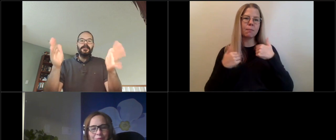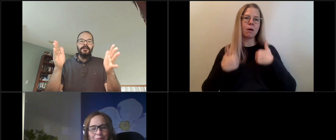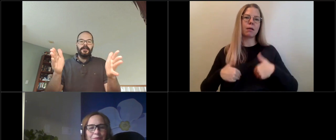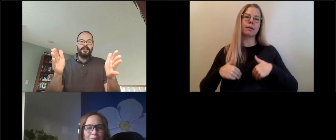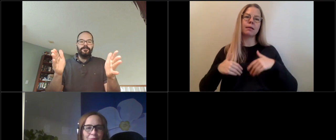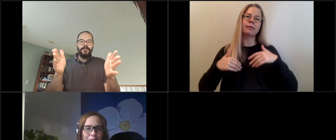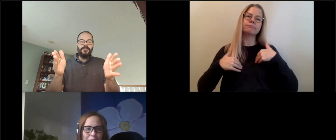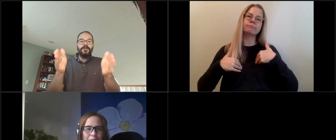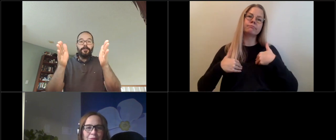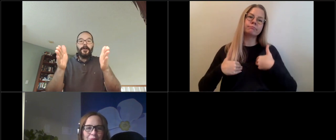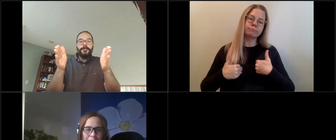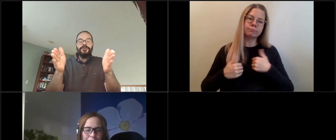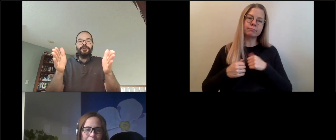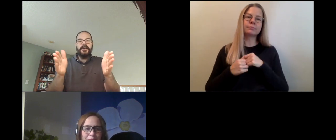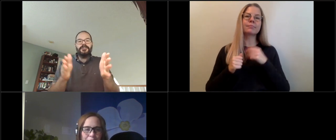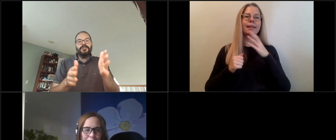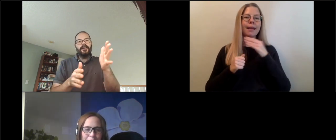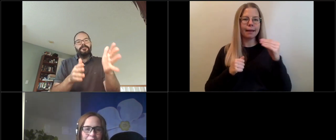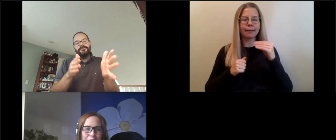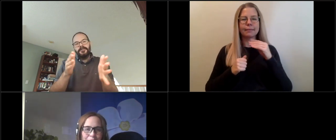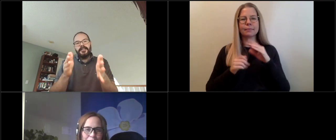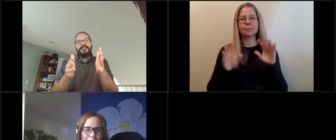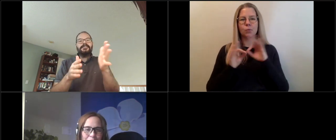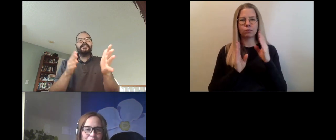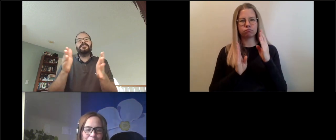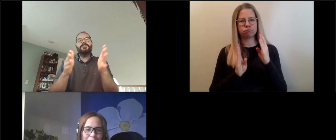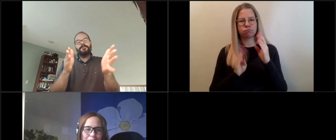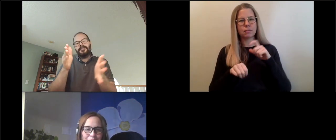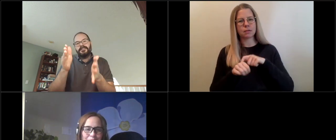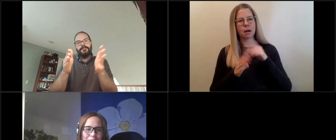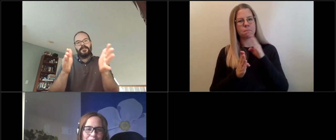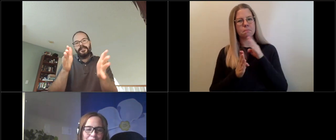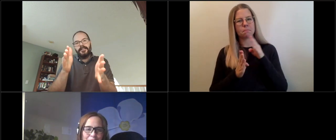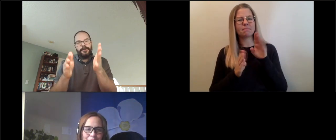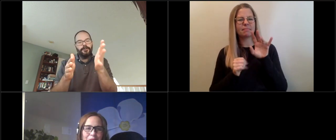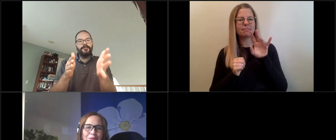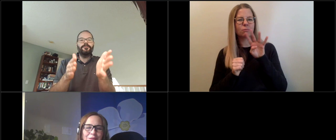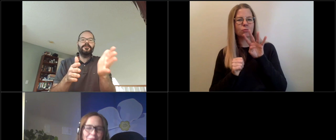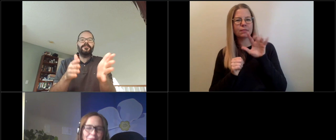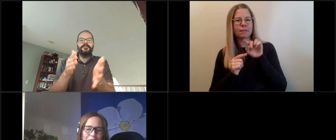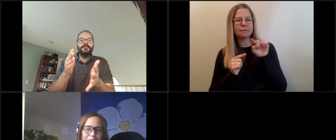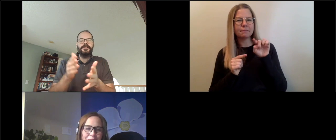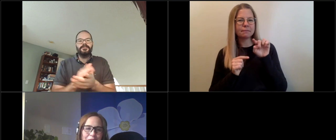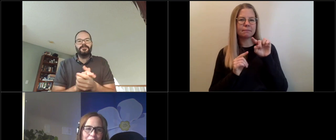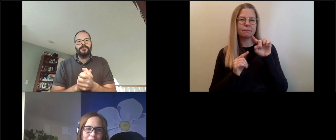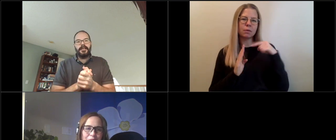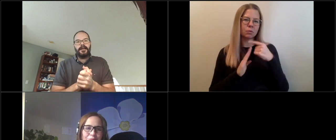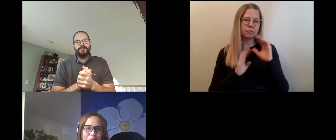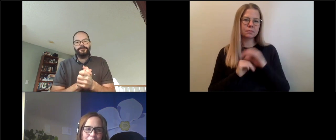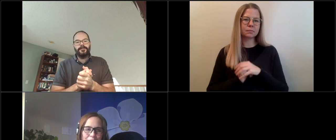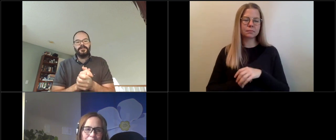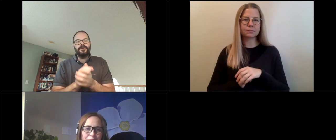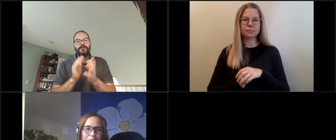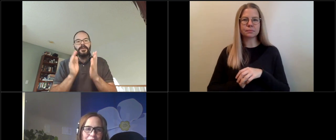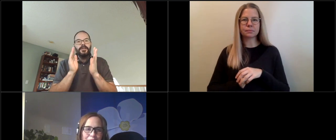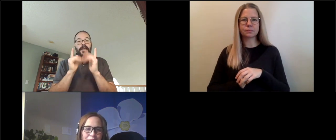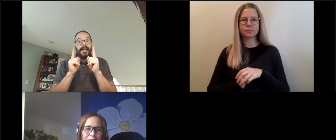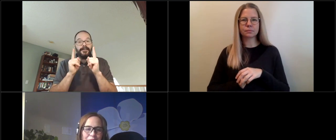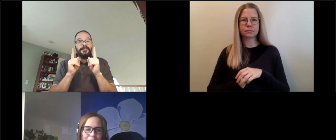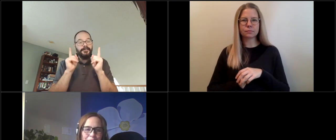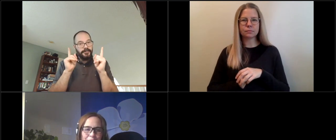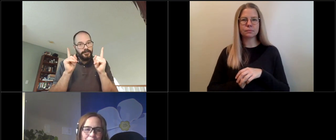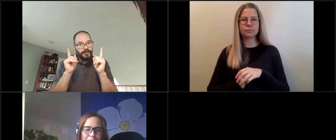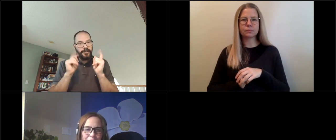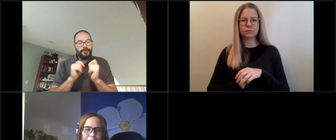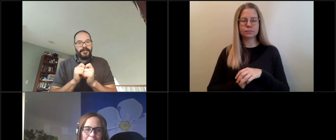properly, the proper duration of, let's say the sweet spot, something in the neighborhood of 45 minutes to an hour. So,